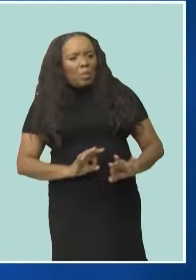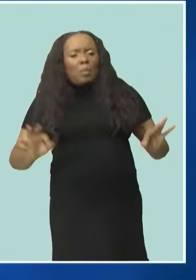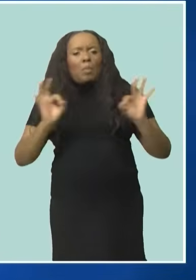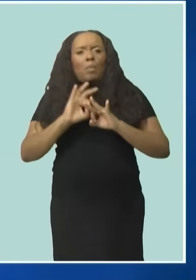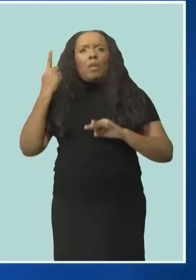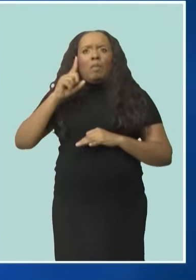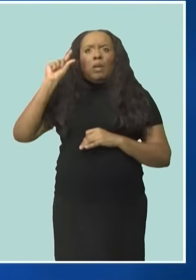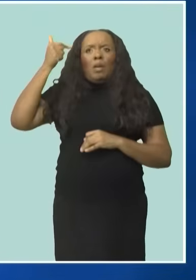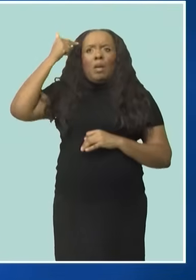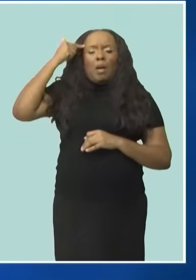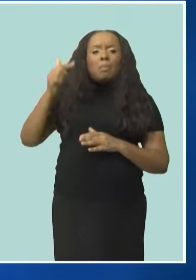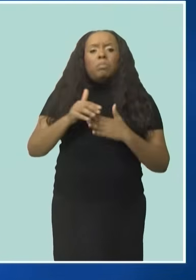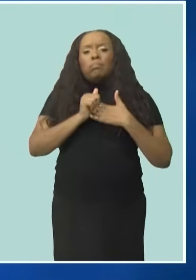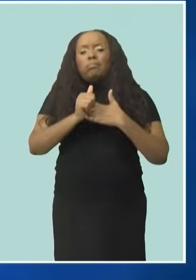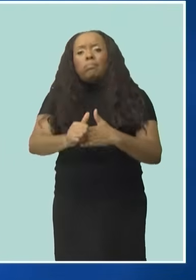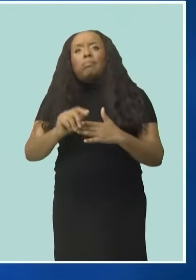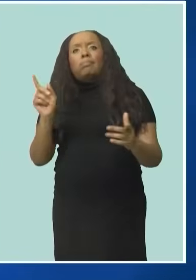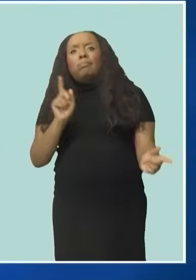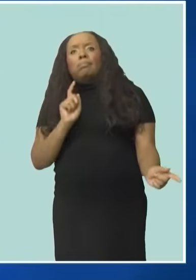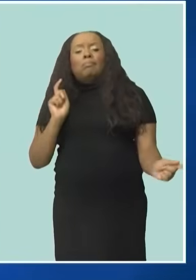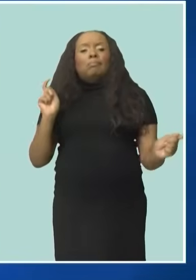government to spearhead transformational